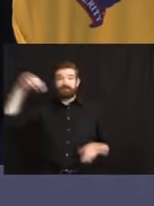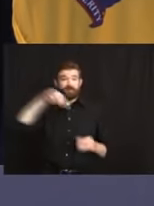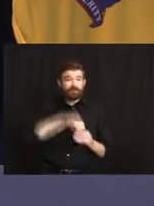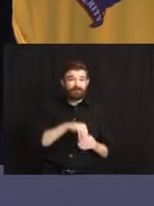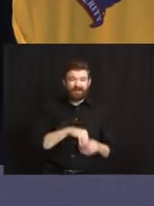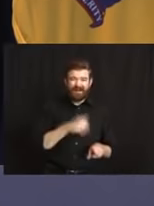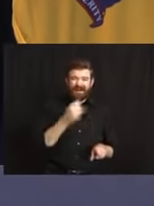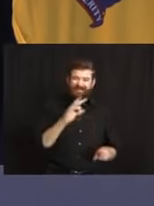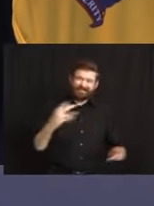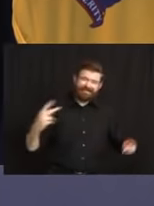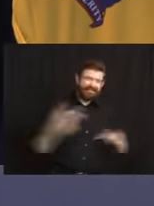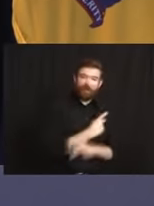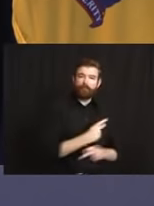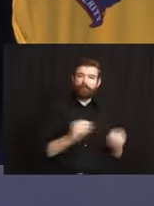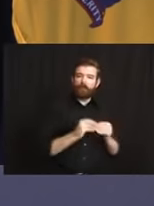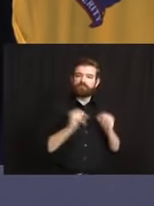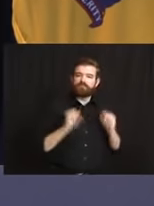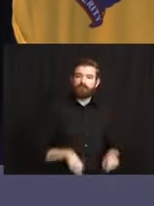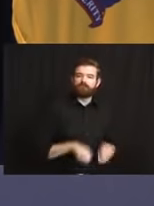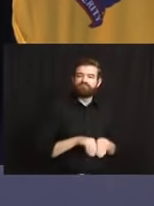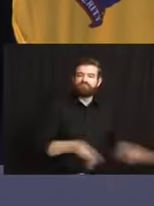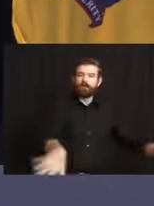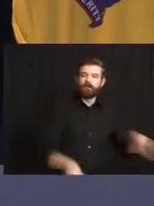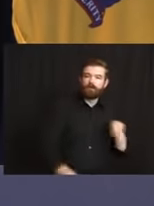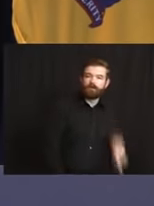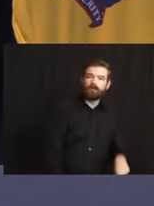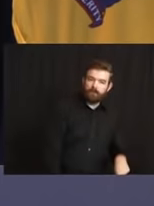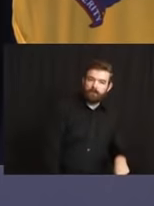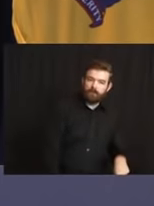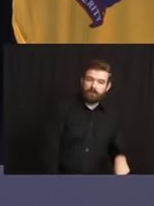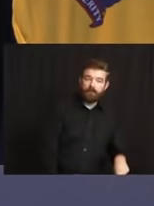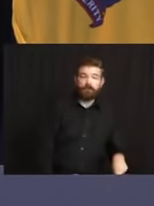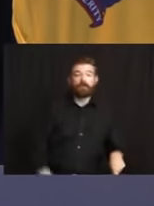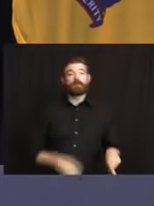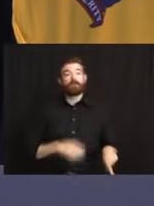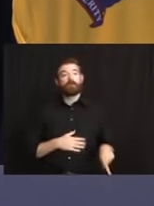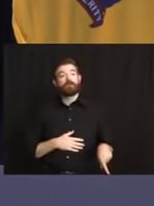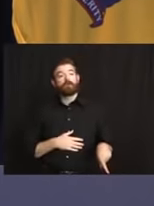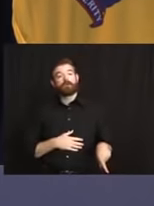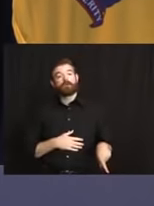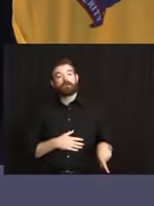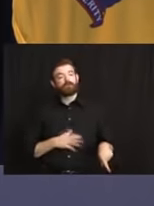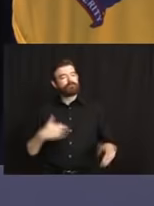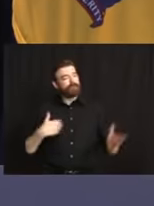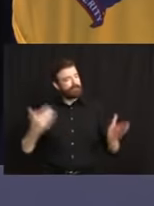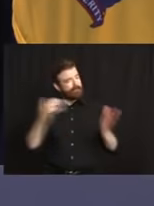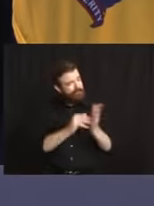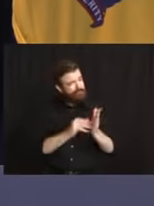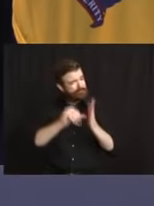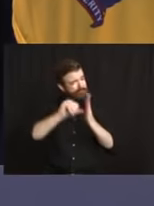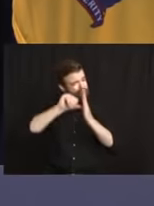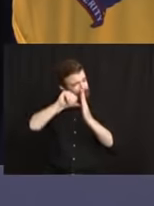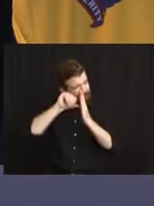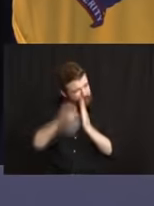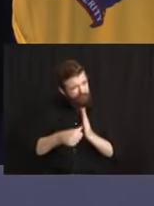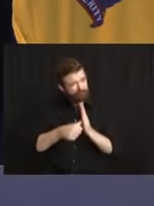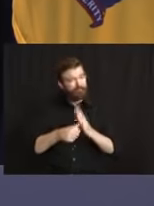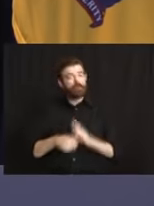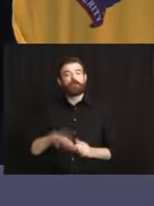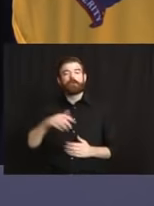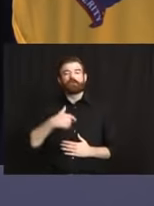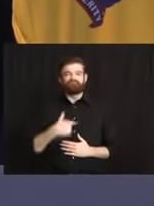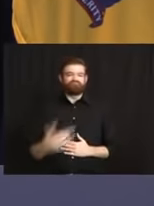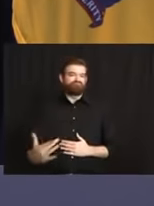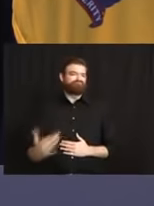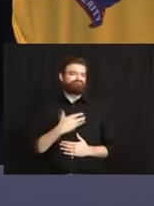a different reality. And listen, again, I want to repeat this. I have enormous sympathy for what that industry is going